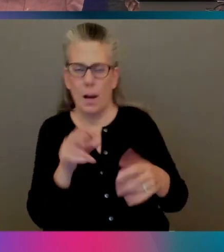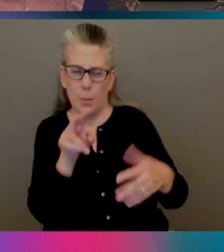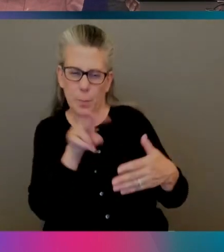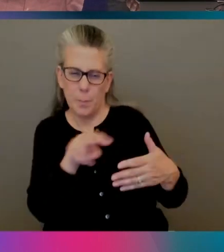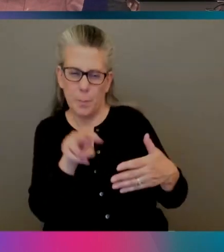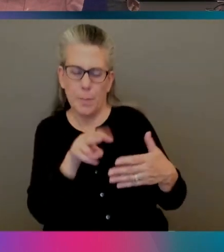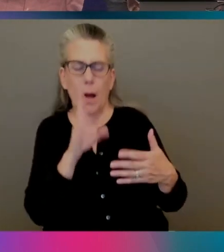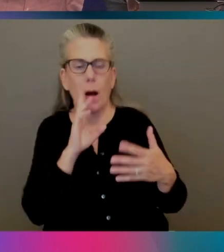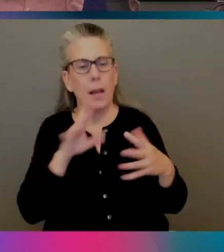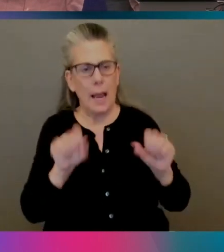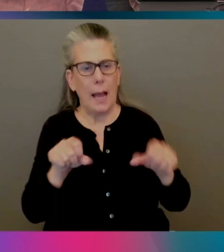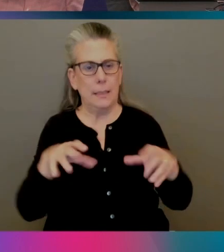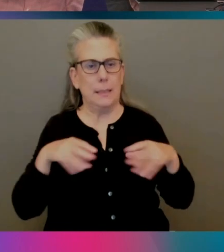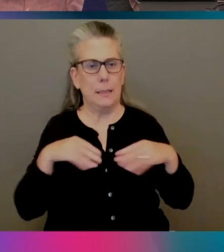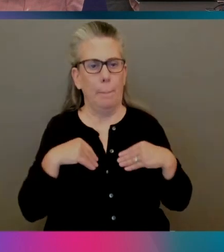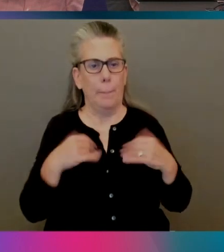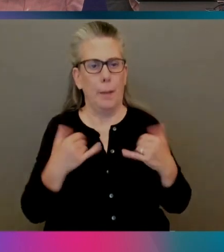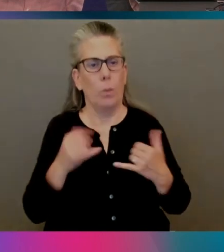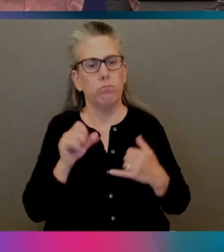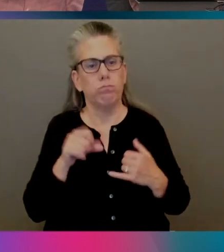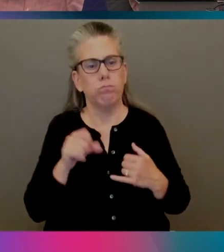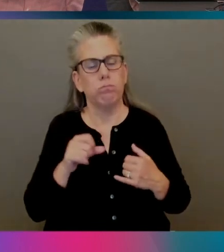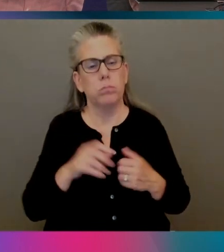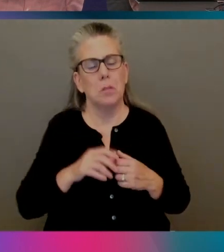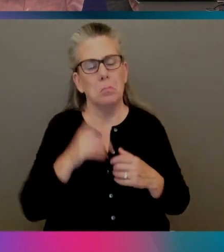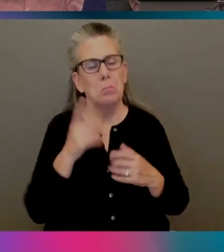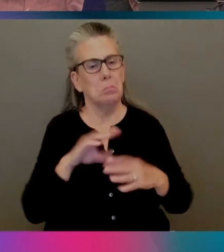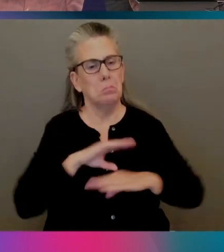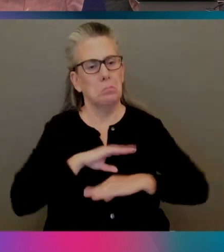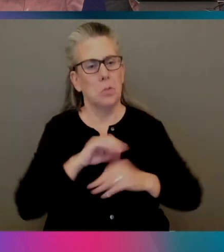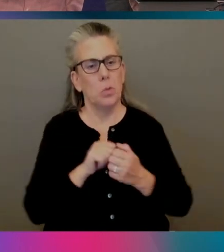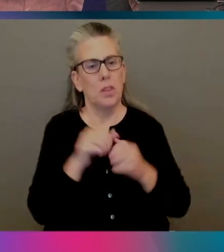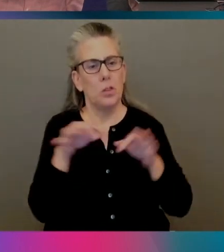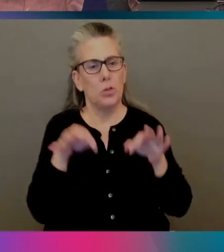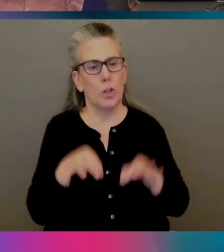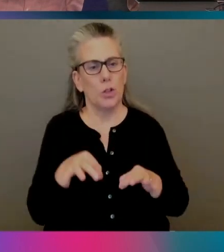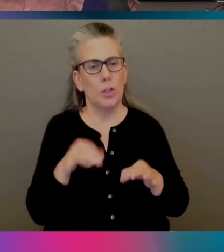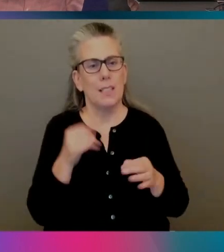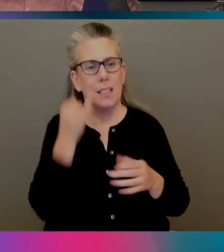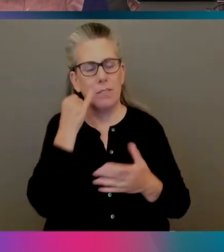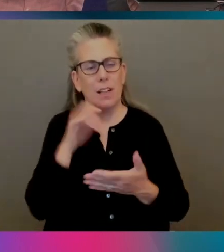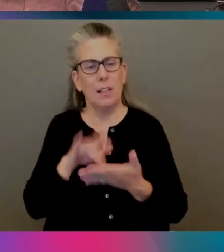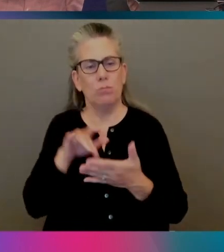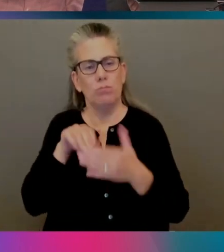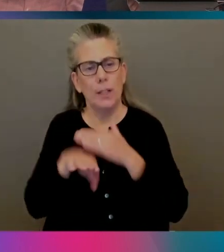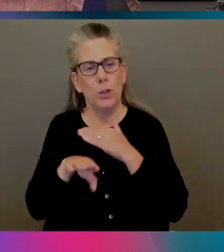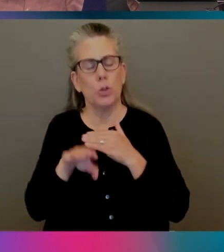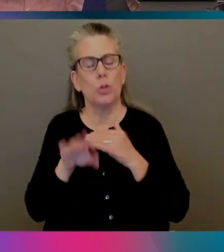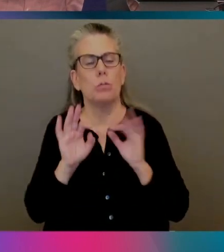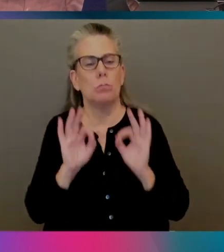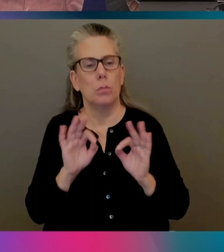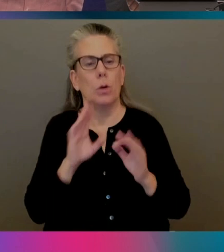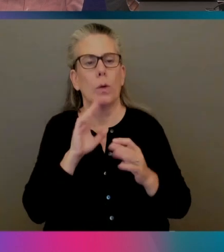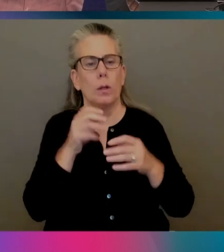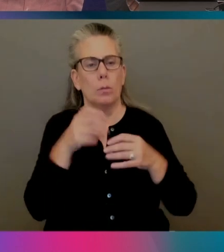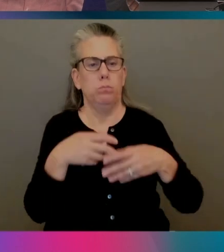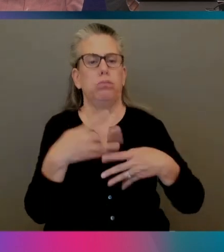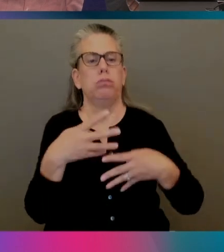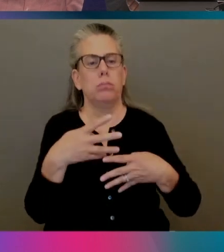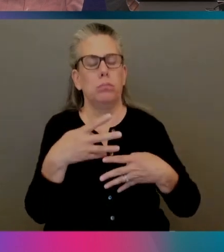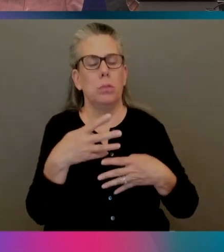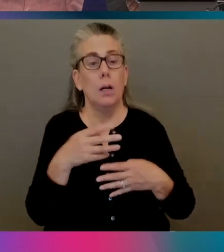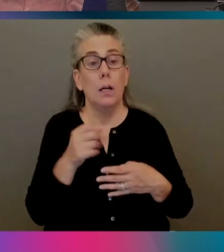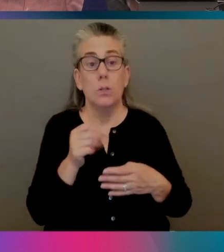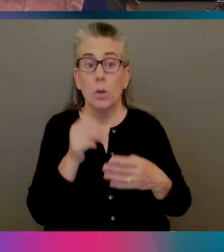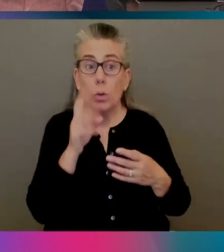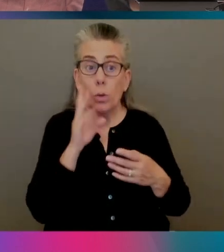instructions. And with hitting enter, now it should generate the entire function for me, right? Wow. And you can see it is giving me 3 alternatives to